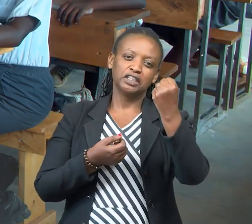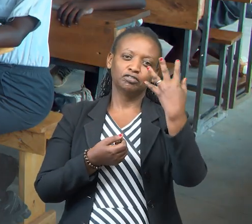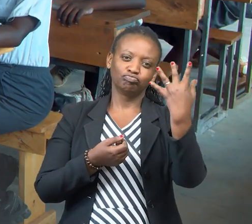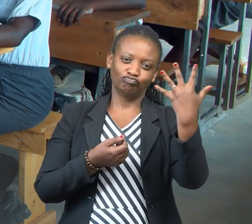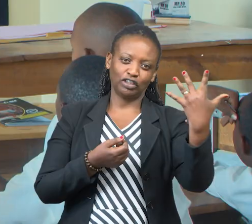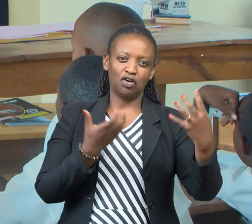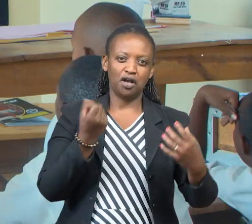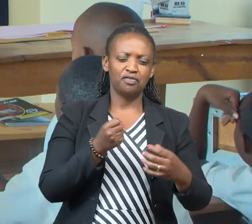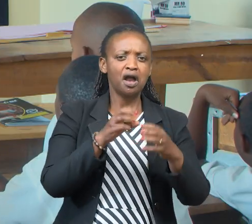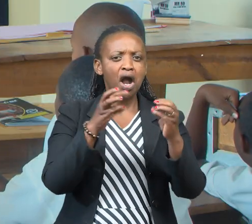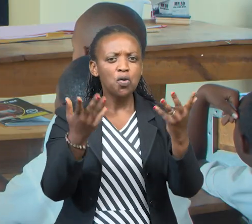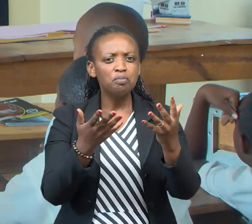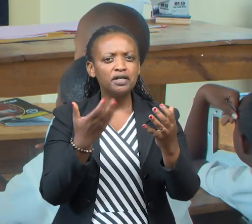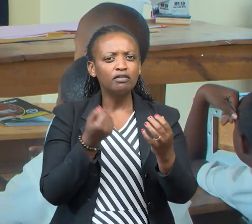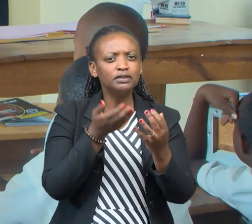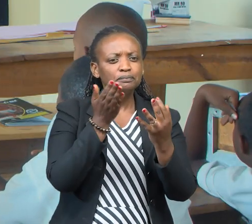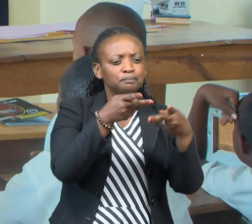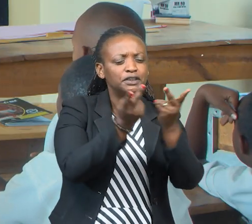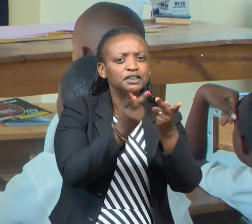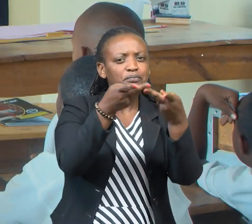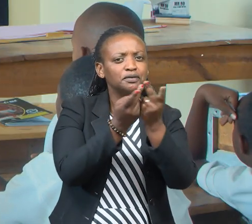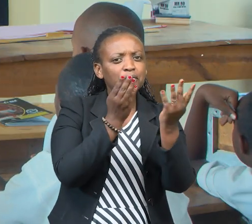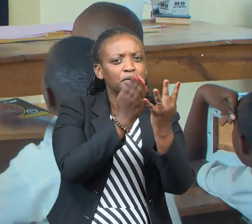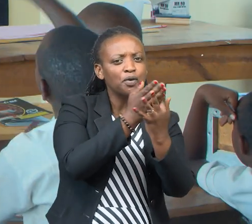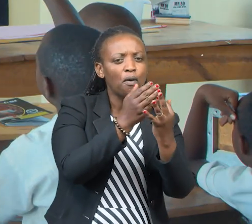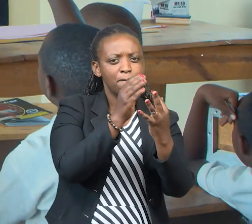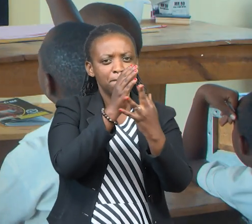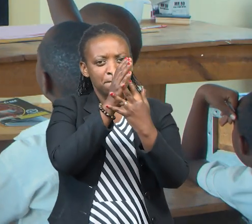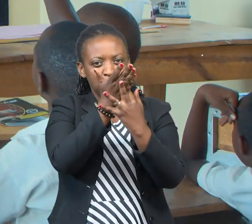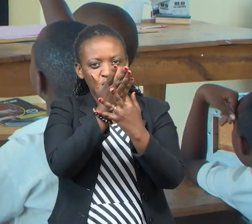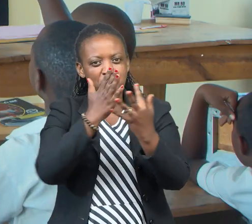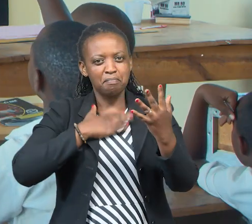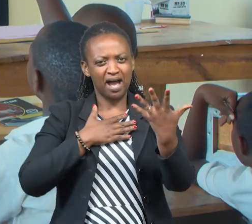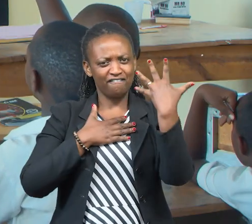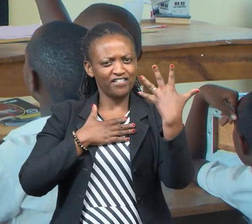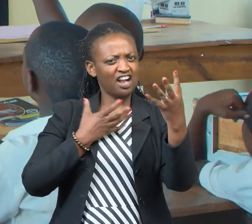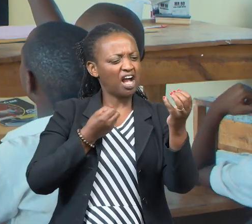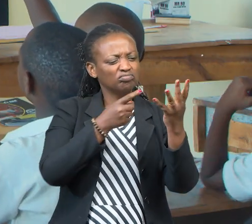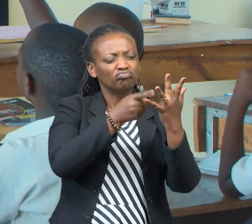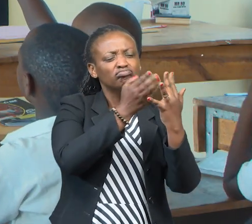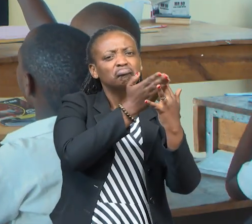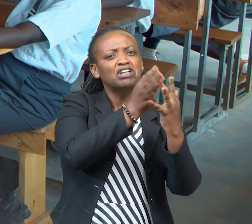5 fingers. How many spaces, okay, are between my fingers?